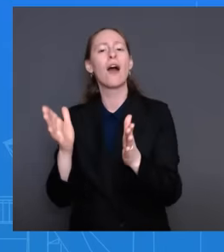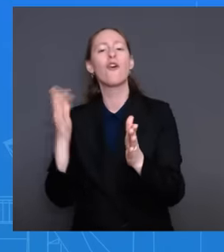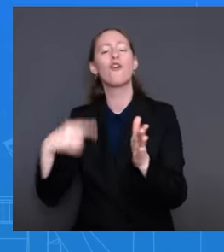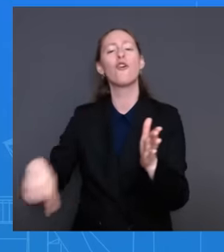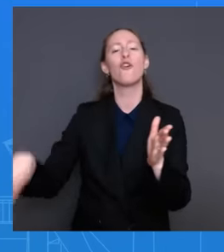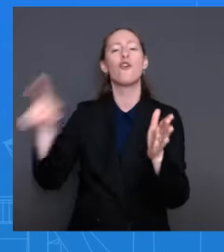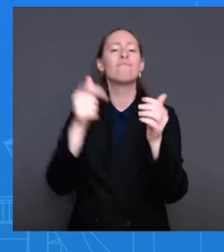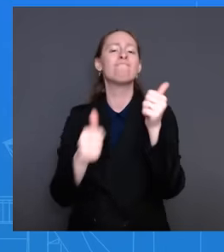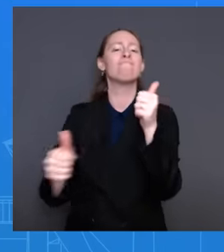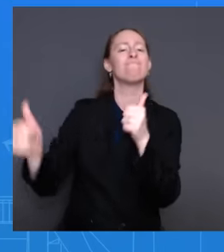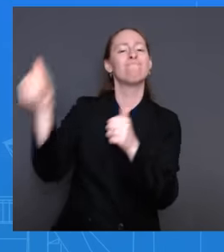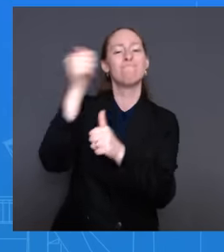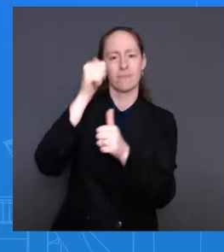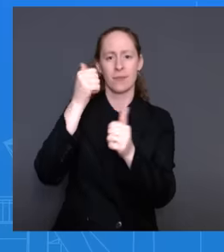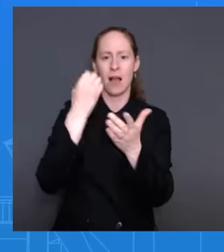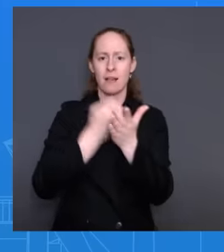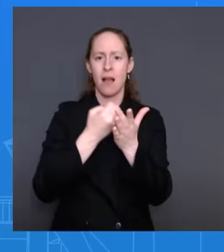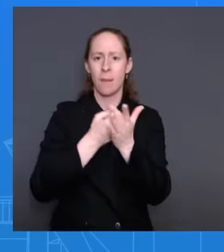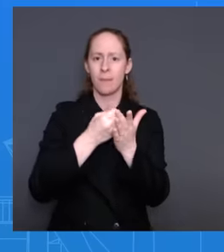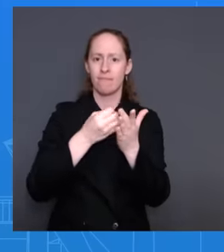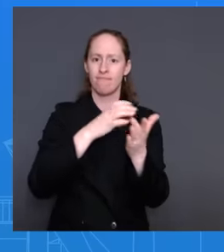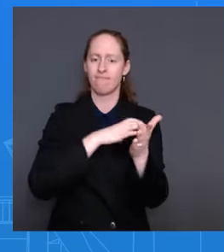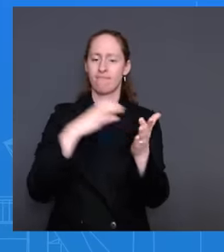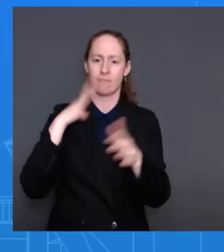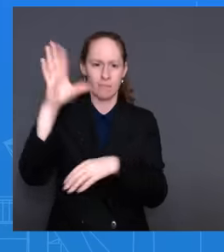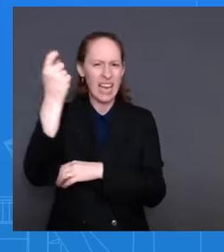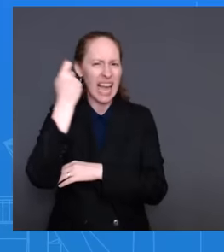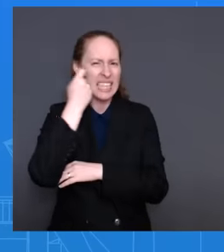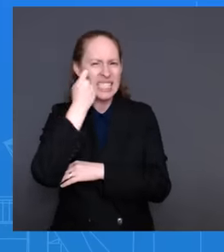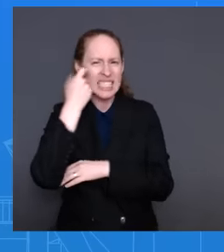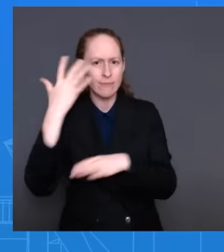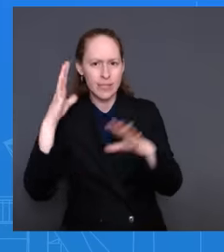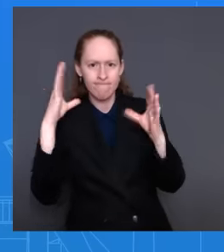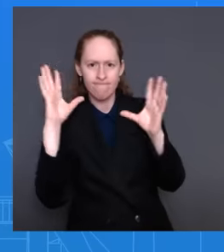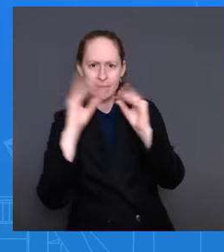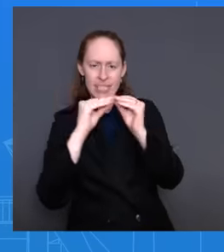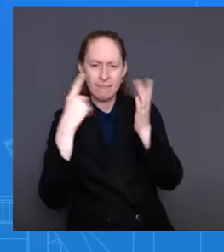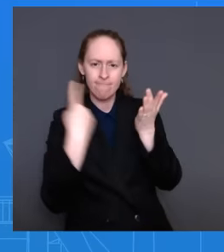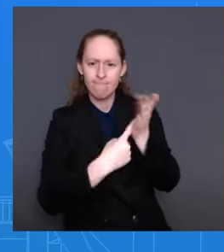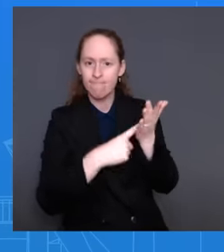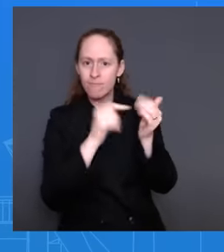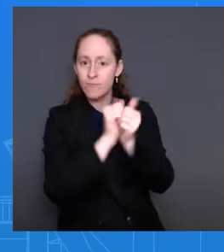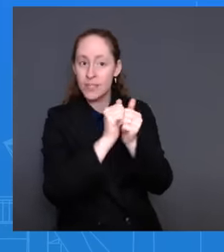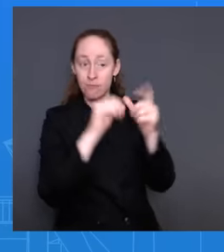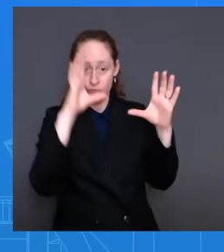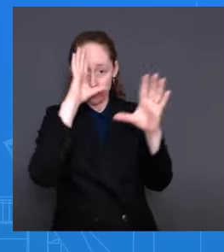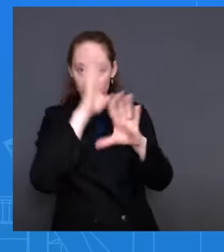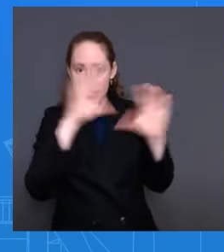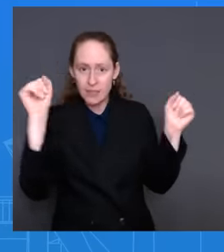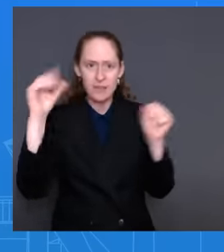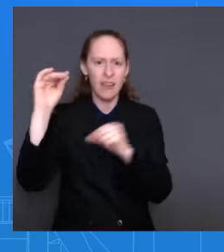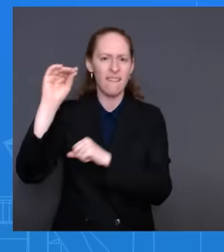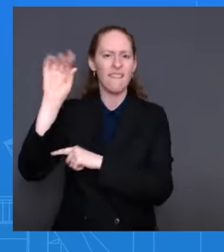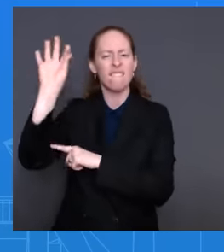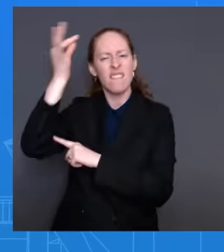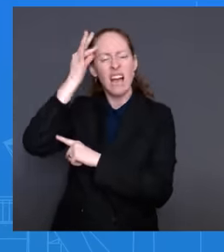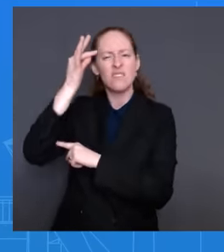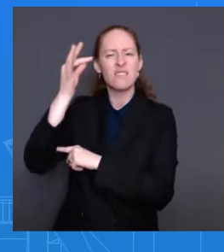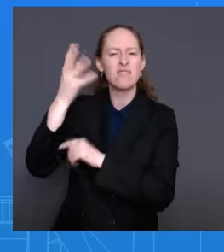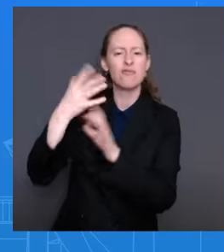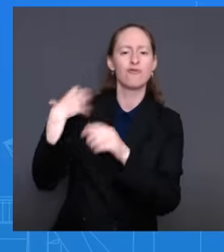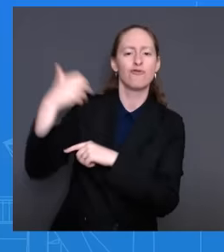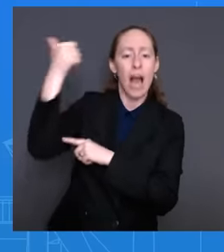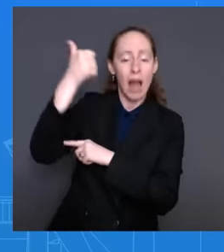meeting with the President and the Fed Chair and Secretary Yellen. And so he is joining us today. So thank you, Brian, for making the time.